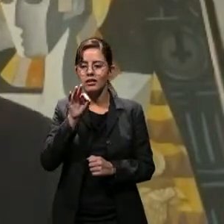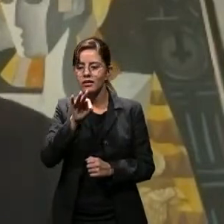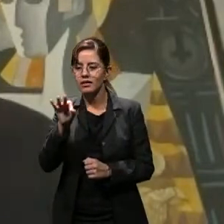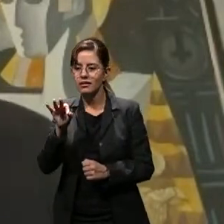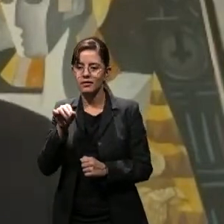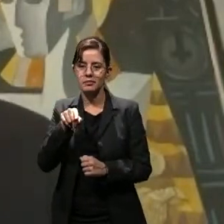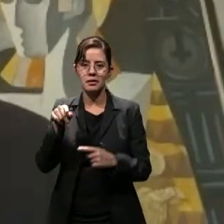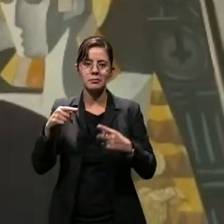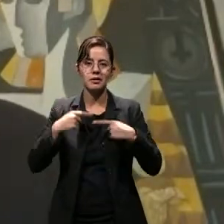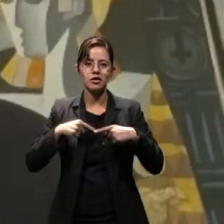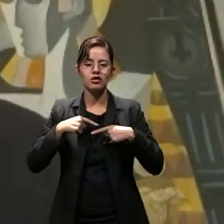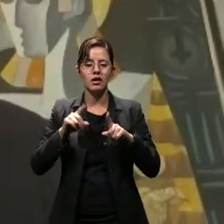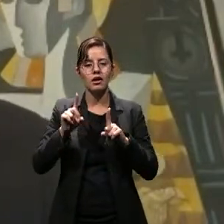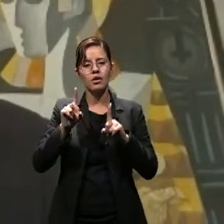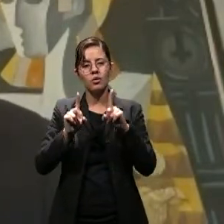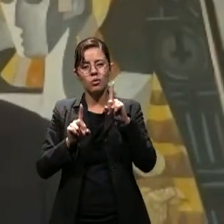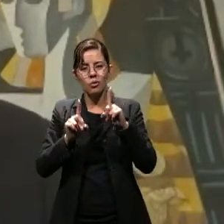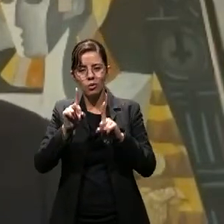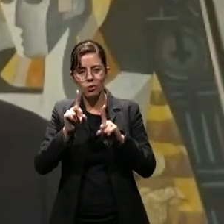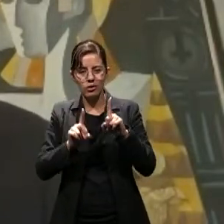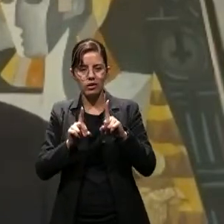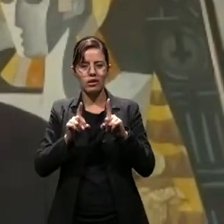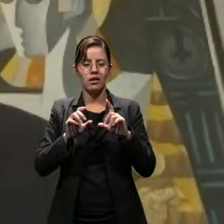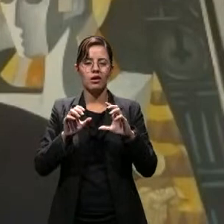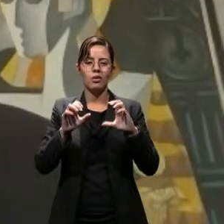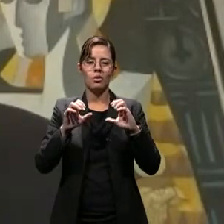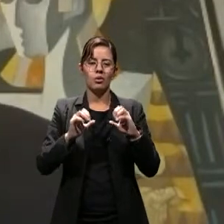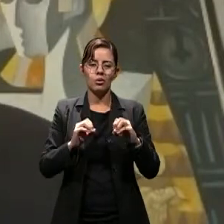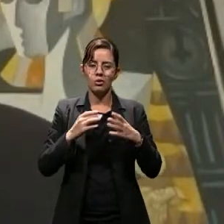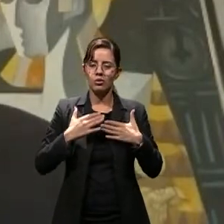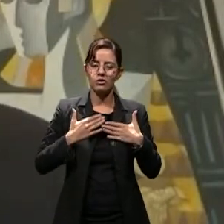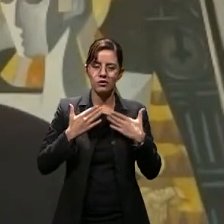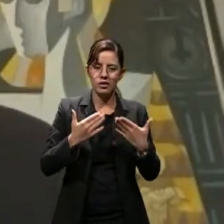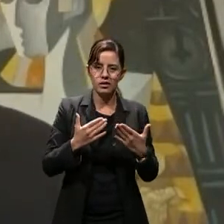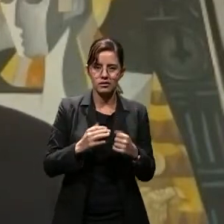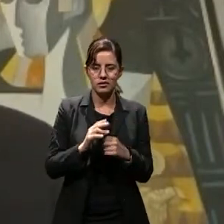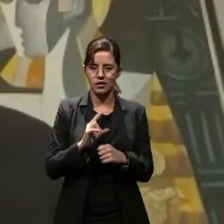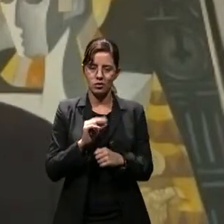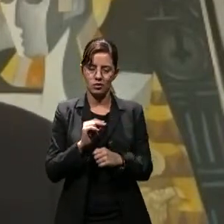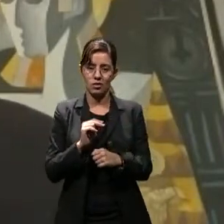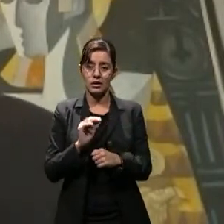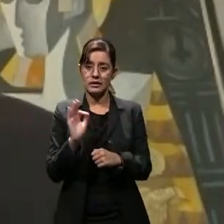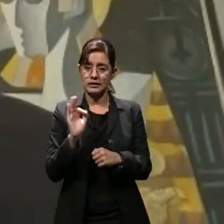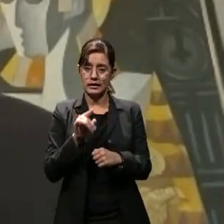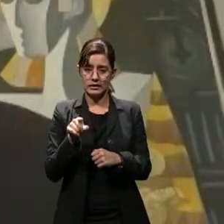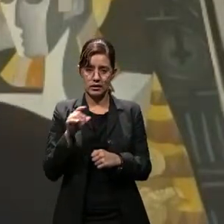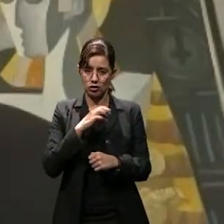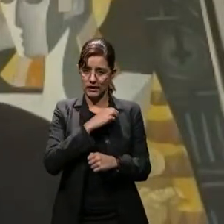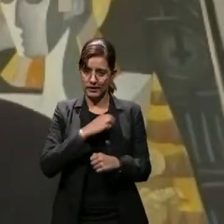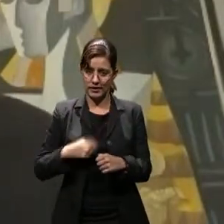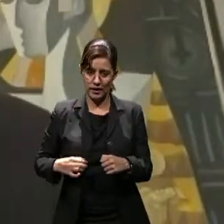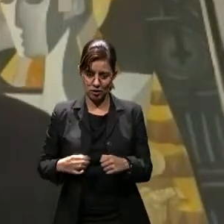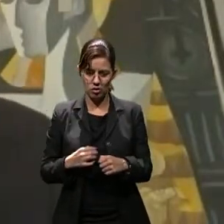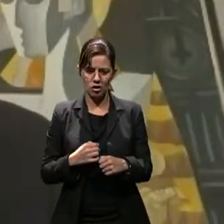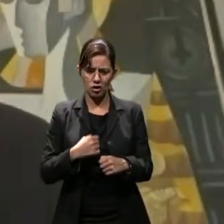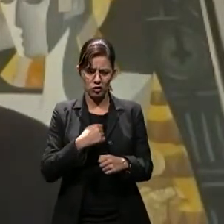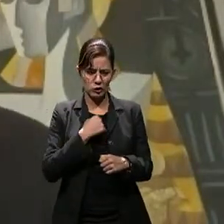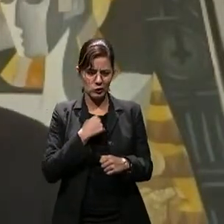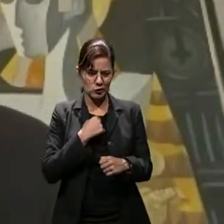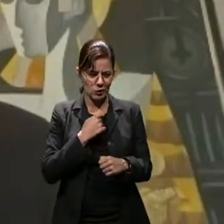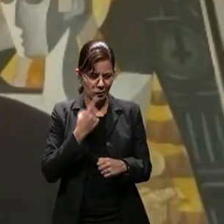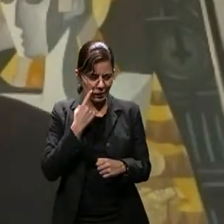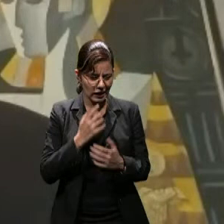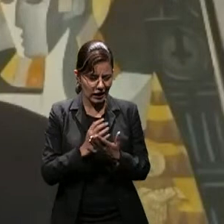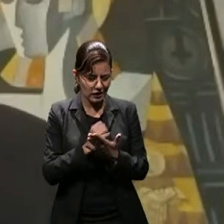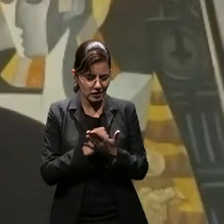want to generate doubt into an electoral process when they do not win. Well, I